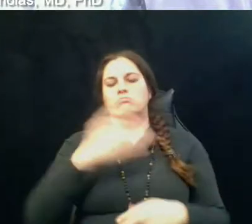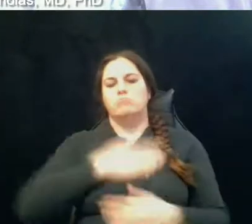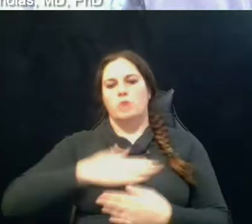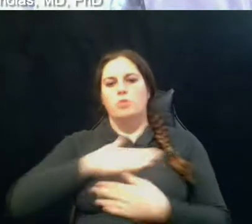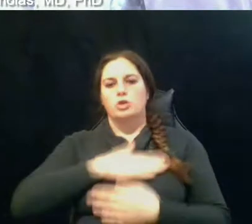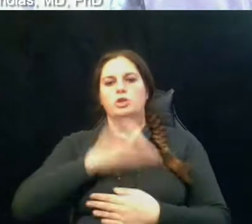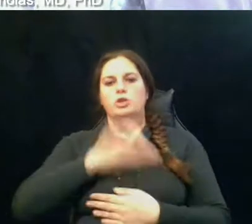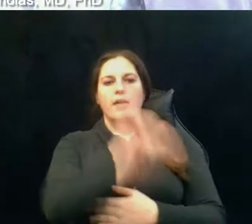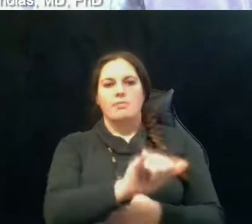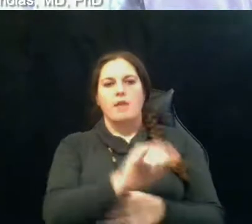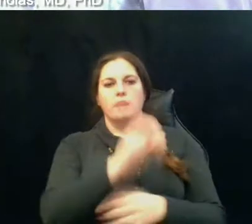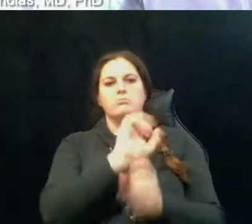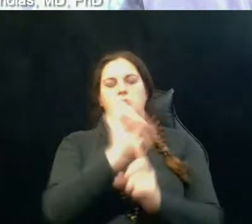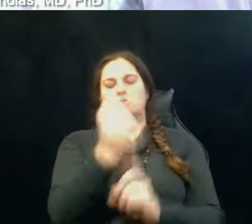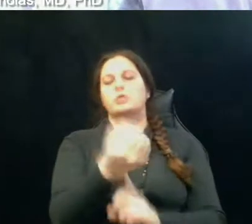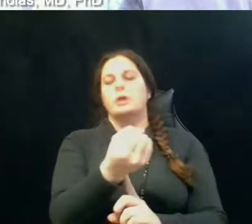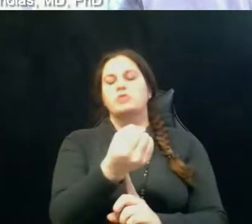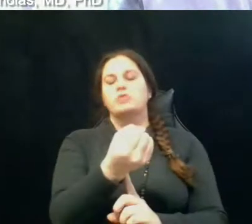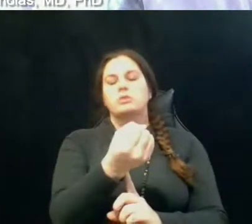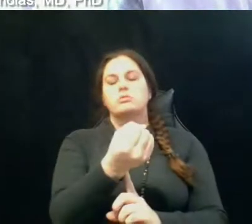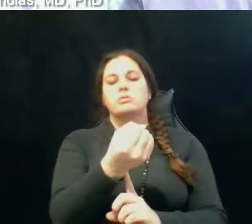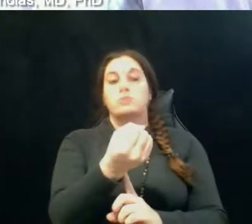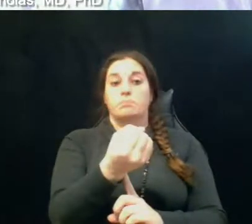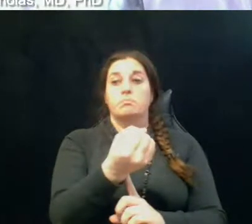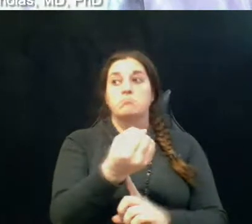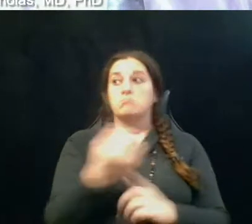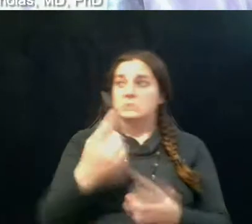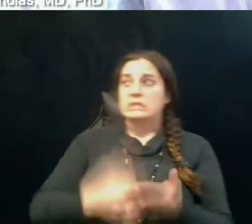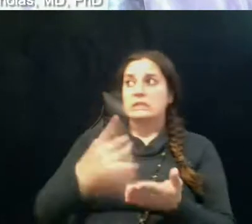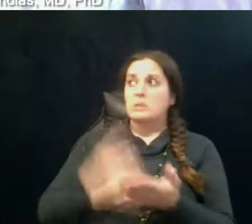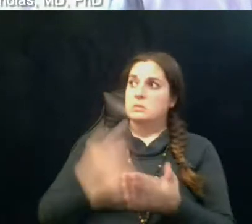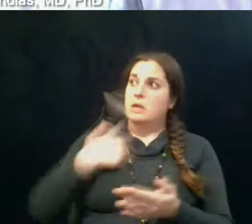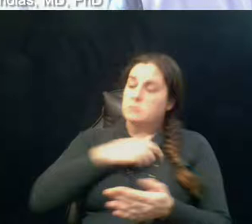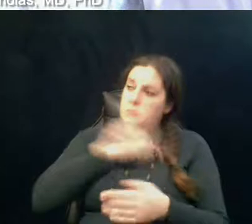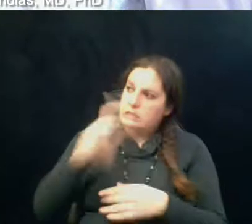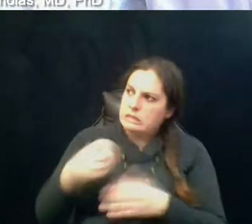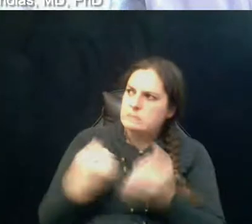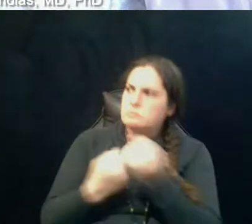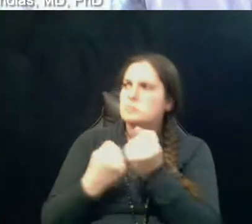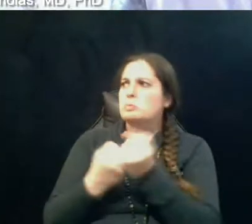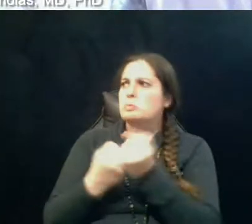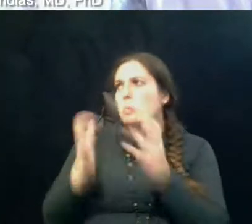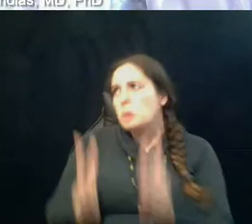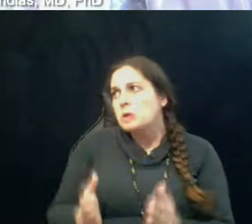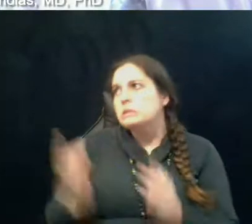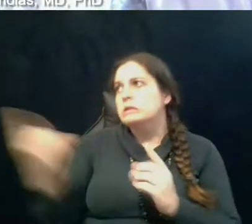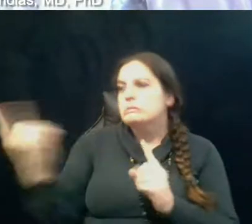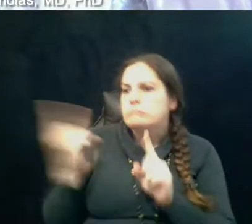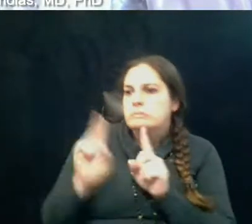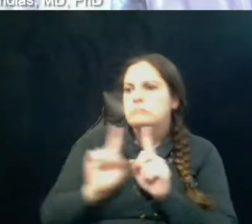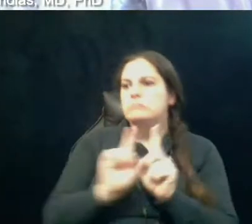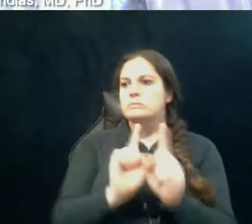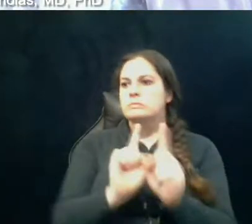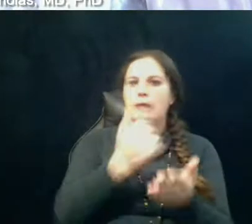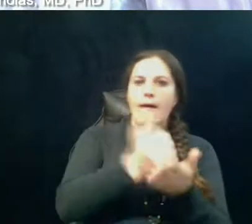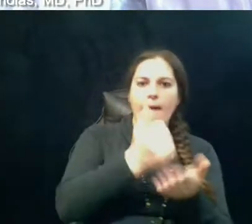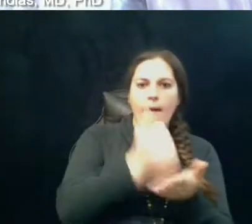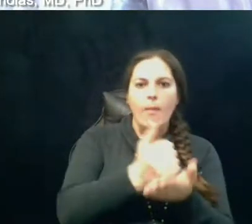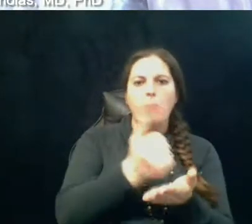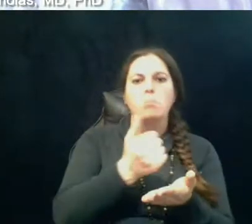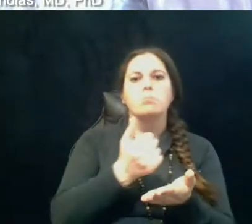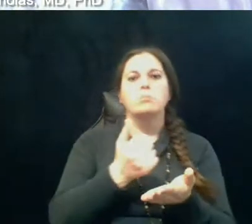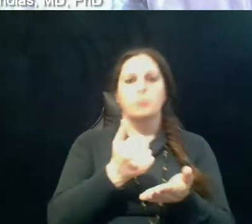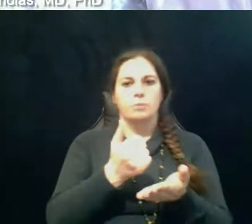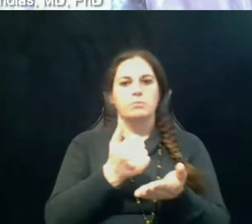you sometimes we need that support. We need that support person to be there, to be present, to help, to make that other person comfortable.